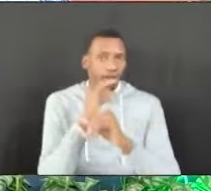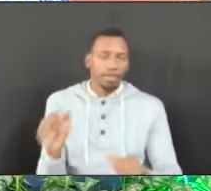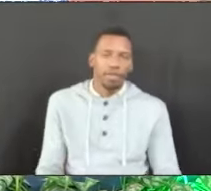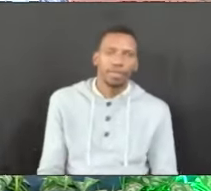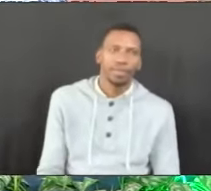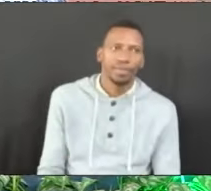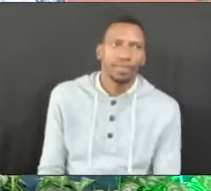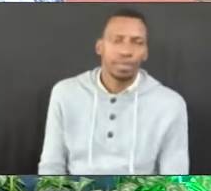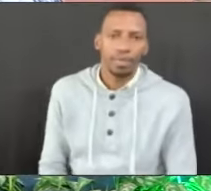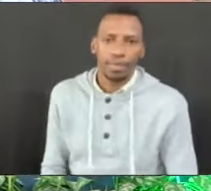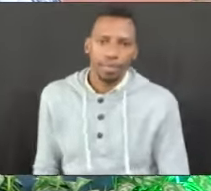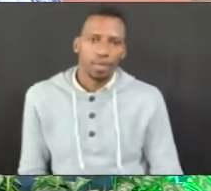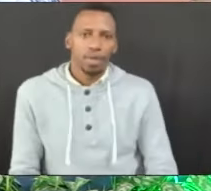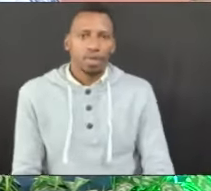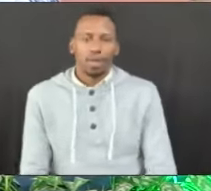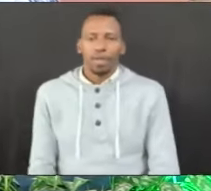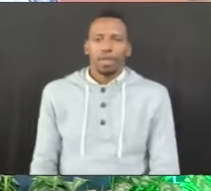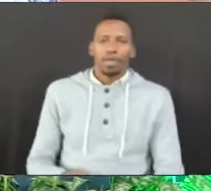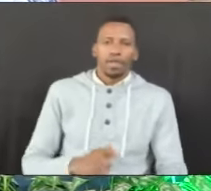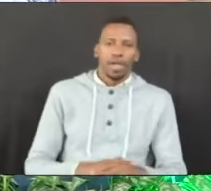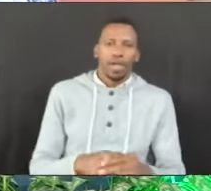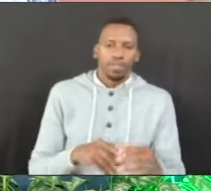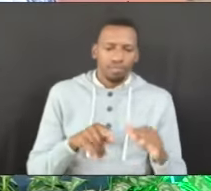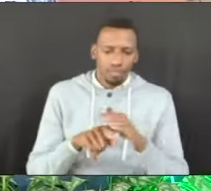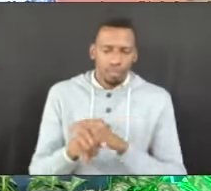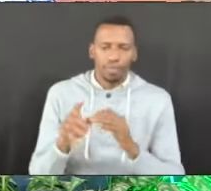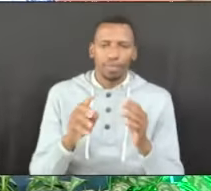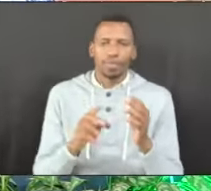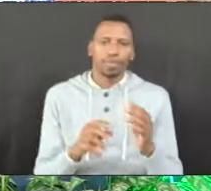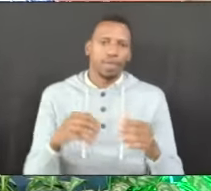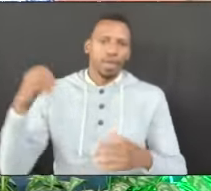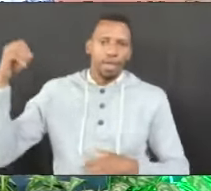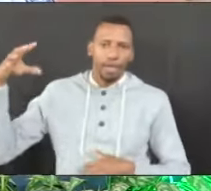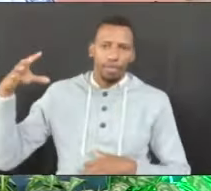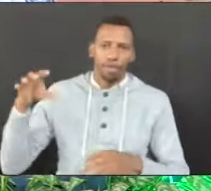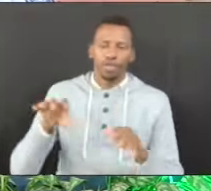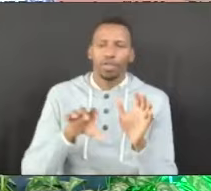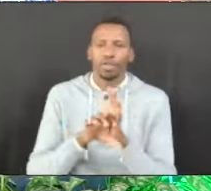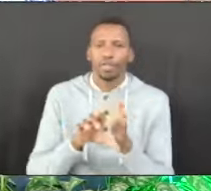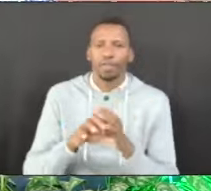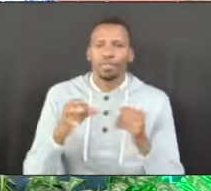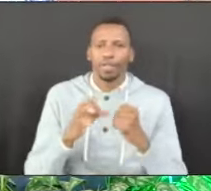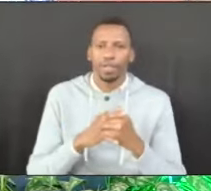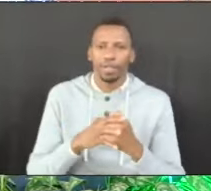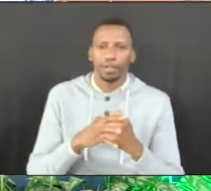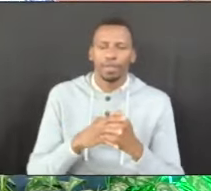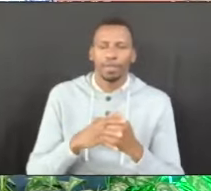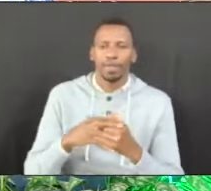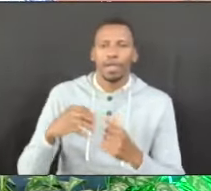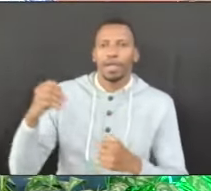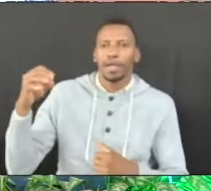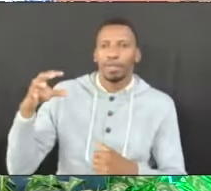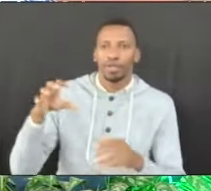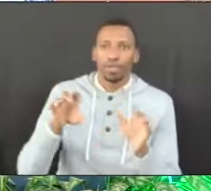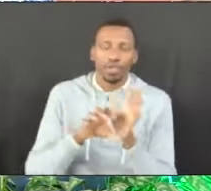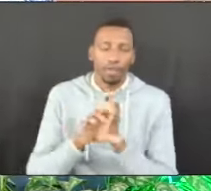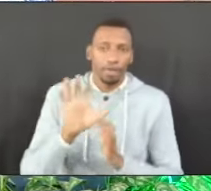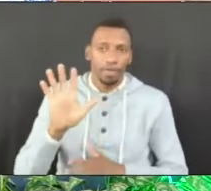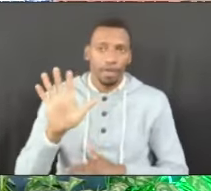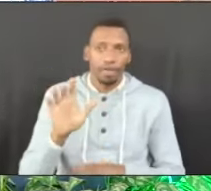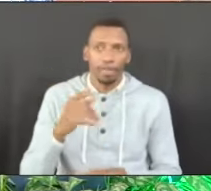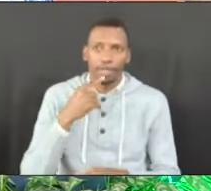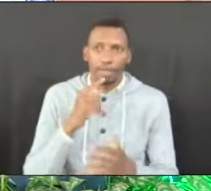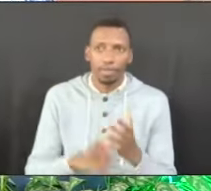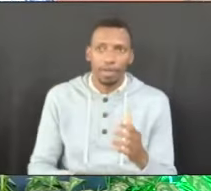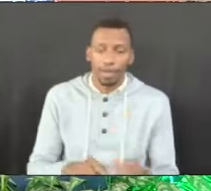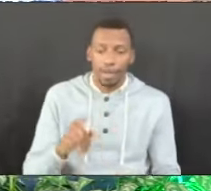When you go to verse 8 of the book of Revelation chapter 5, it says, and when he had taken